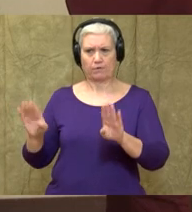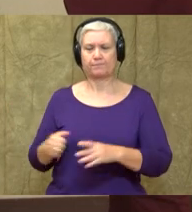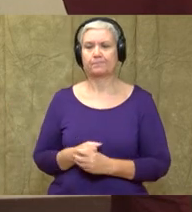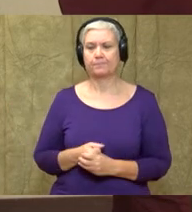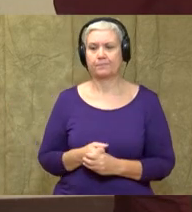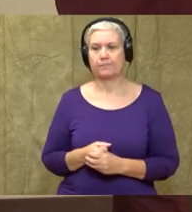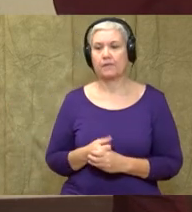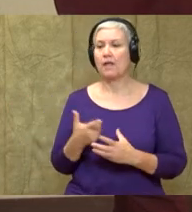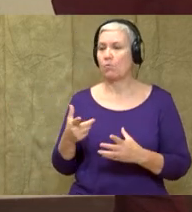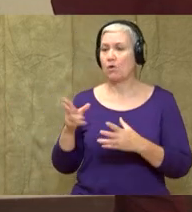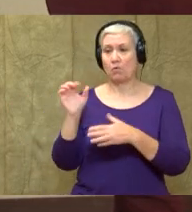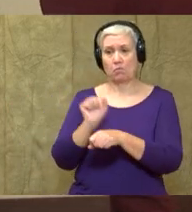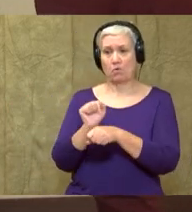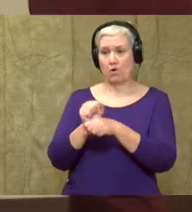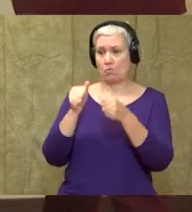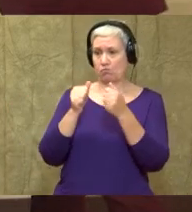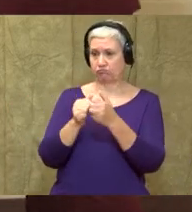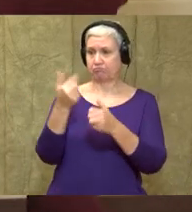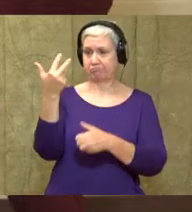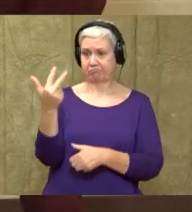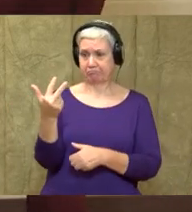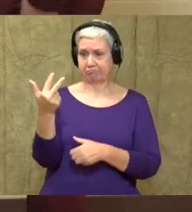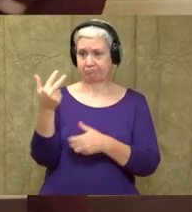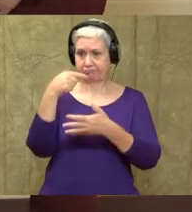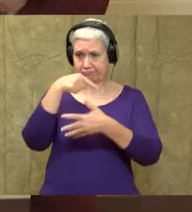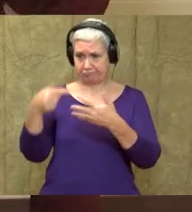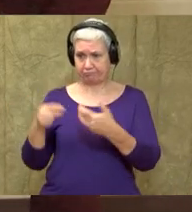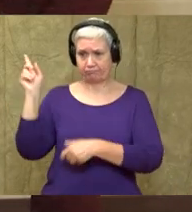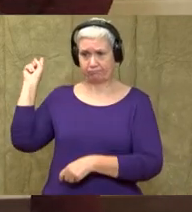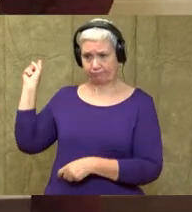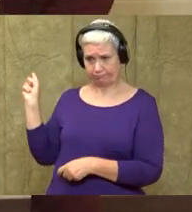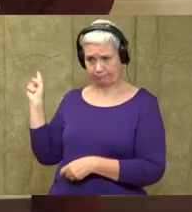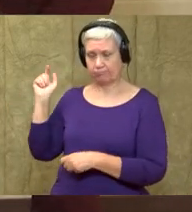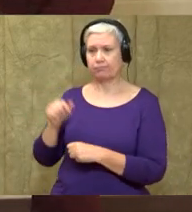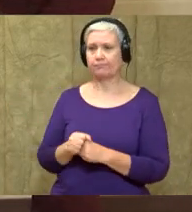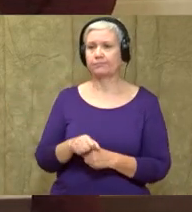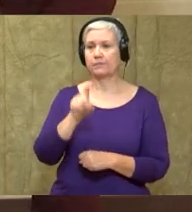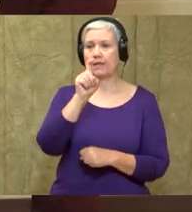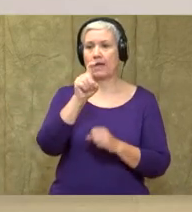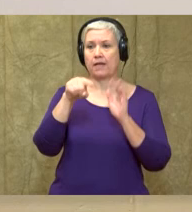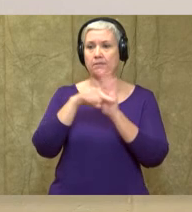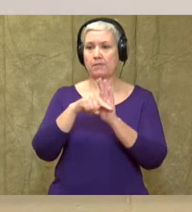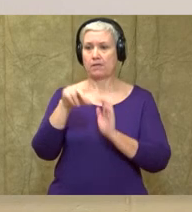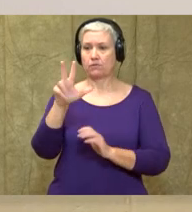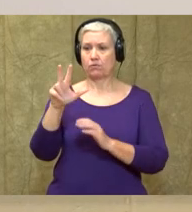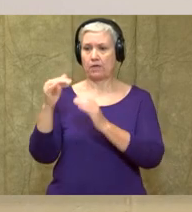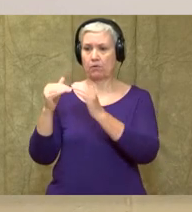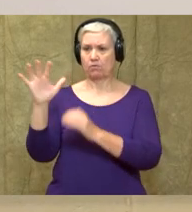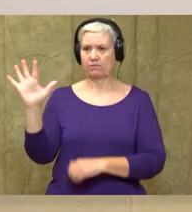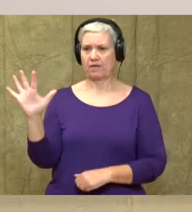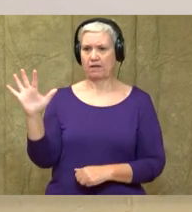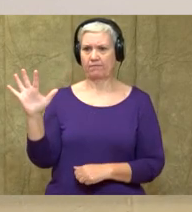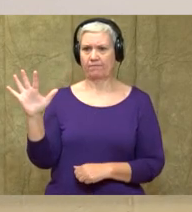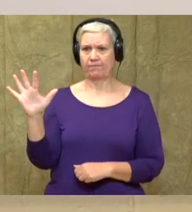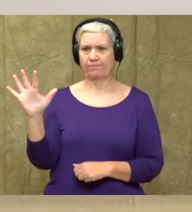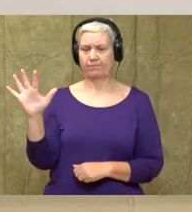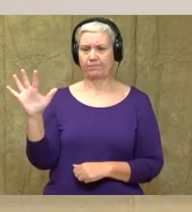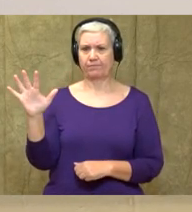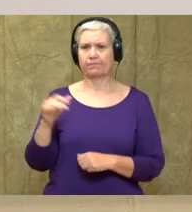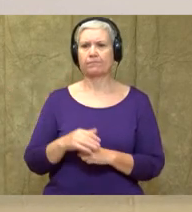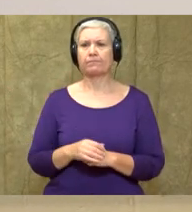three equations really quick. Taking a look at the first one, we've got x minus 3 is equal to 5. And so the solution